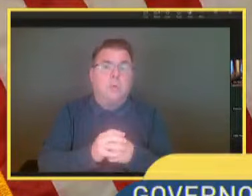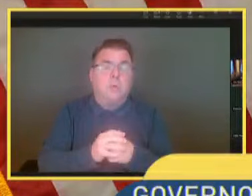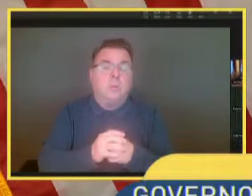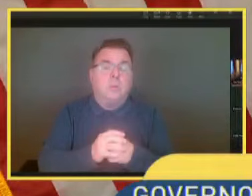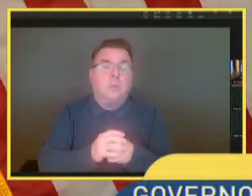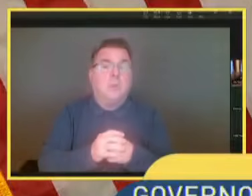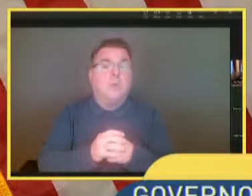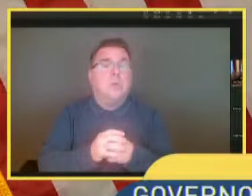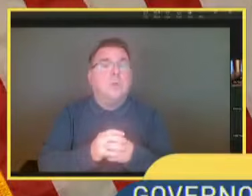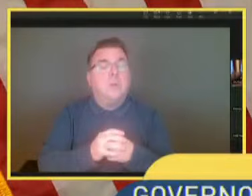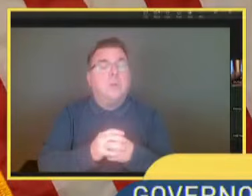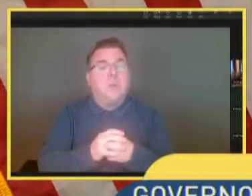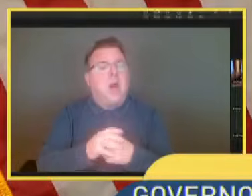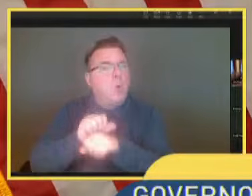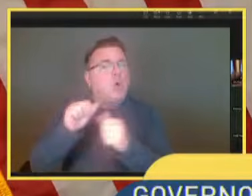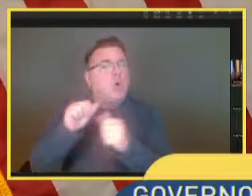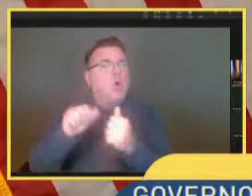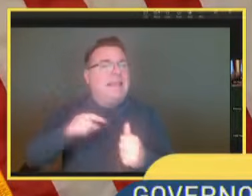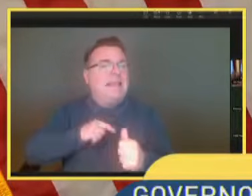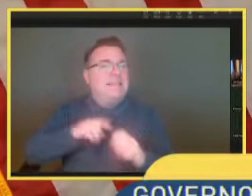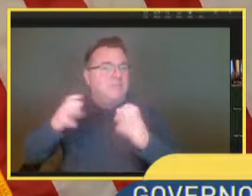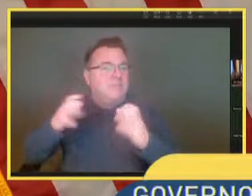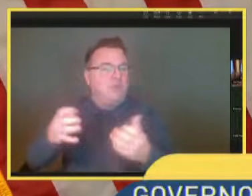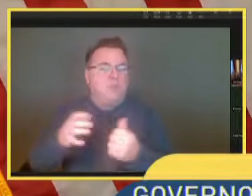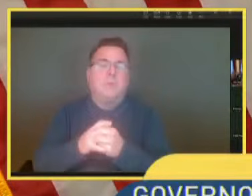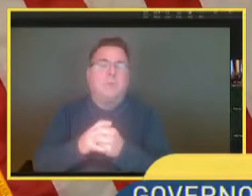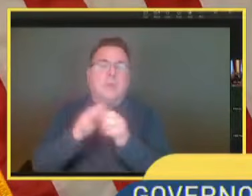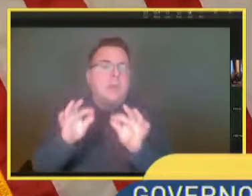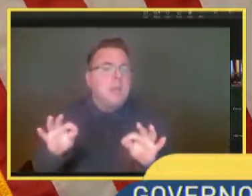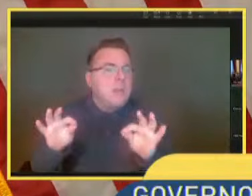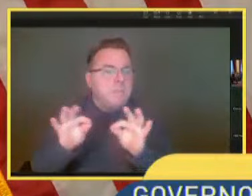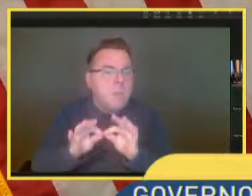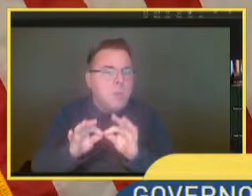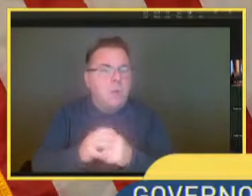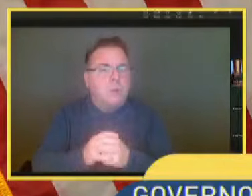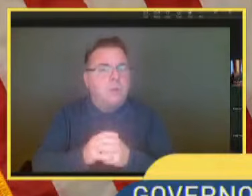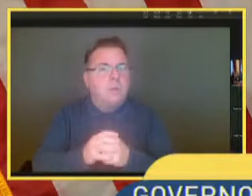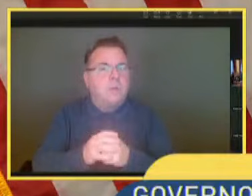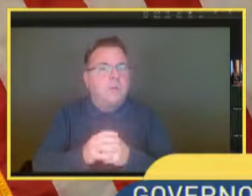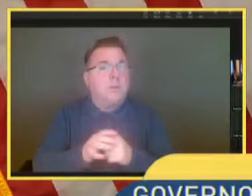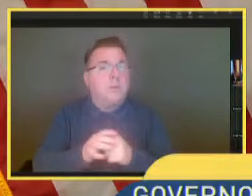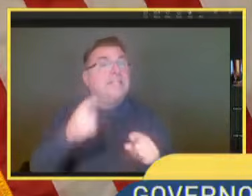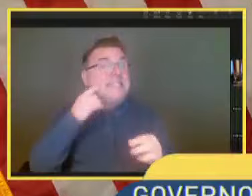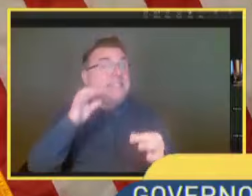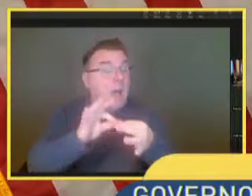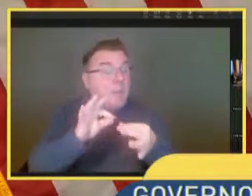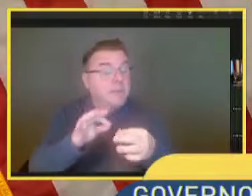the legislature. I think it's extremely important. As I said in my remarks, you know, it's,